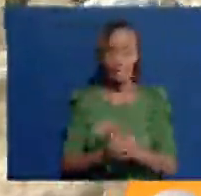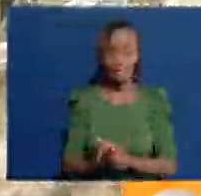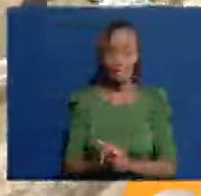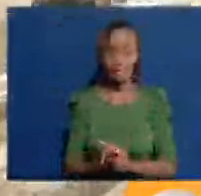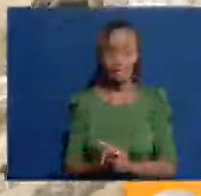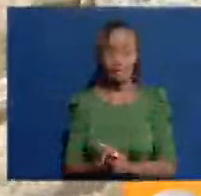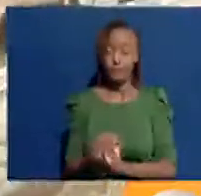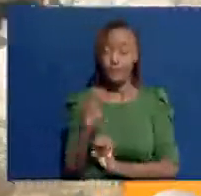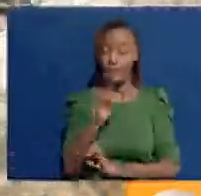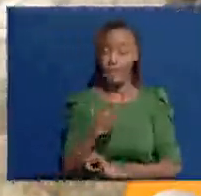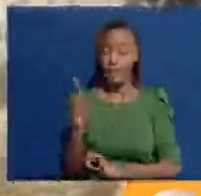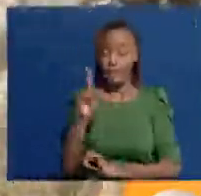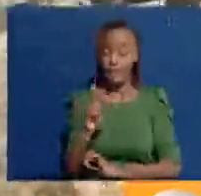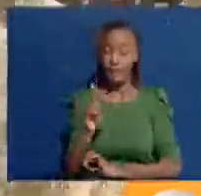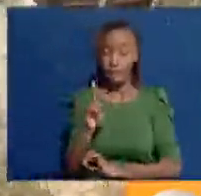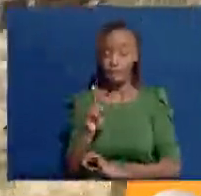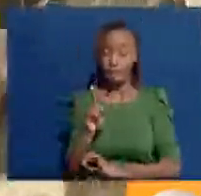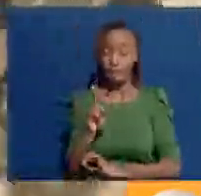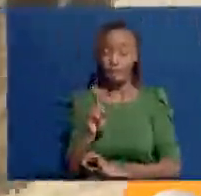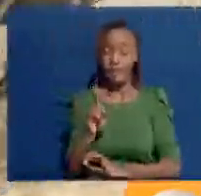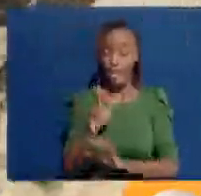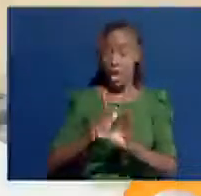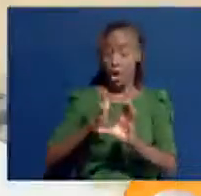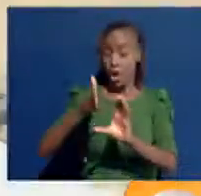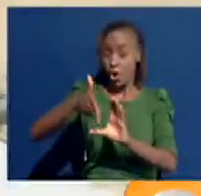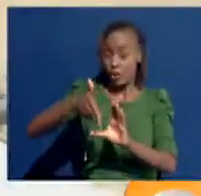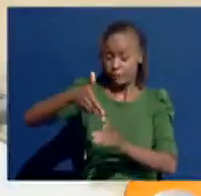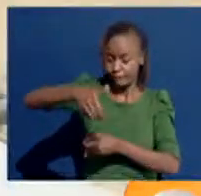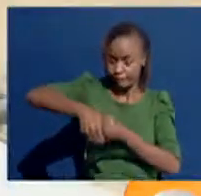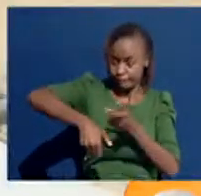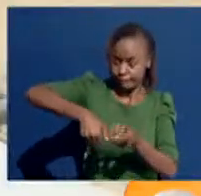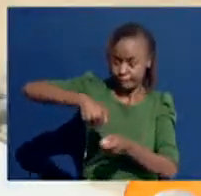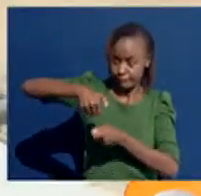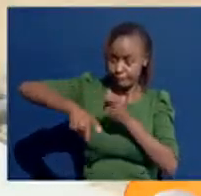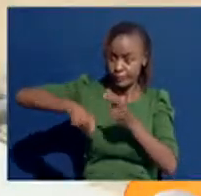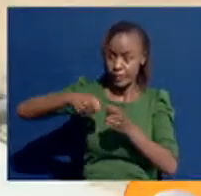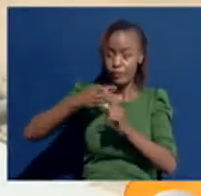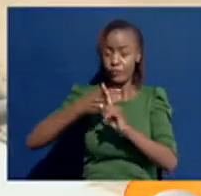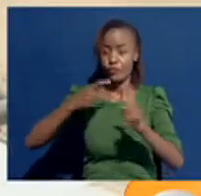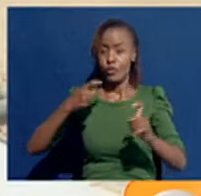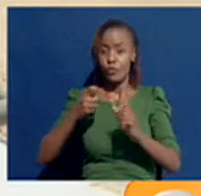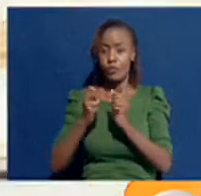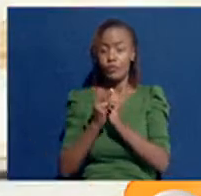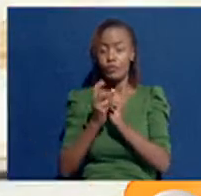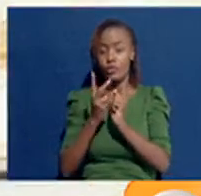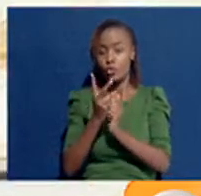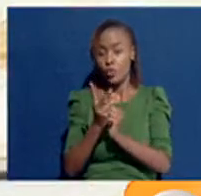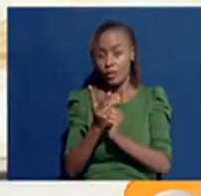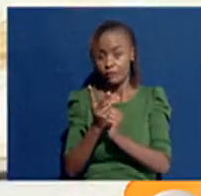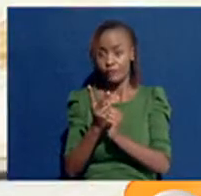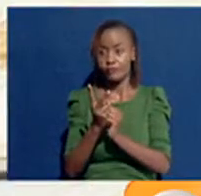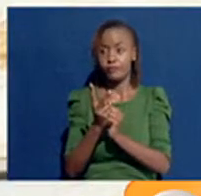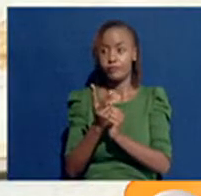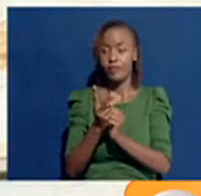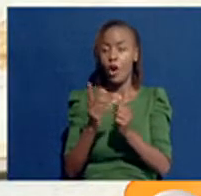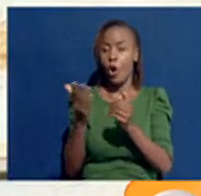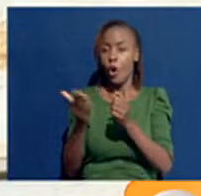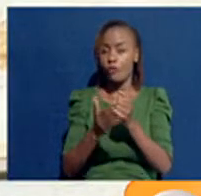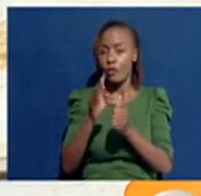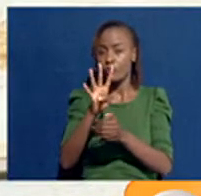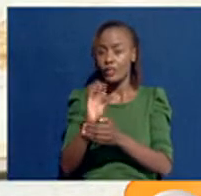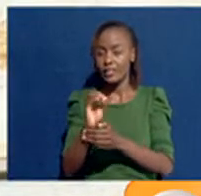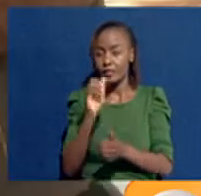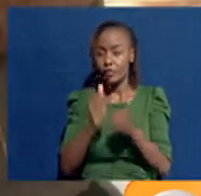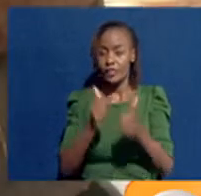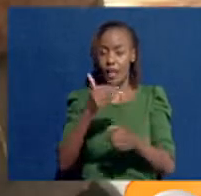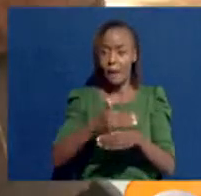The crude oil deposits were extracted from 10 oil wells out of 40, drilled in four huge